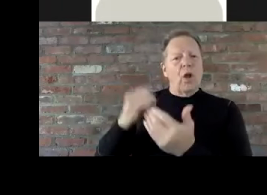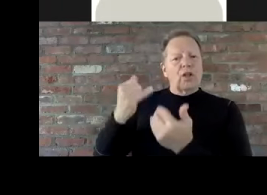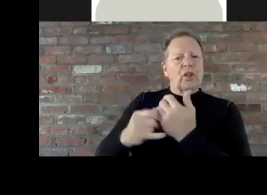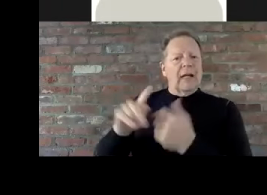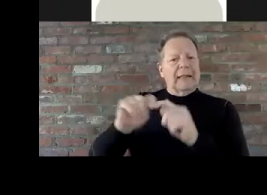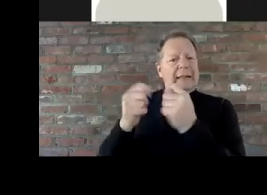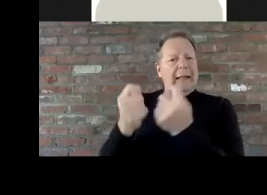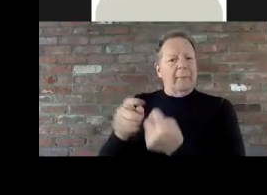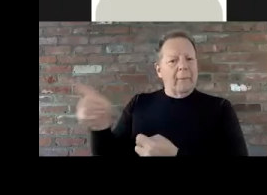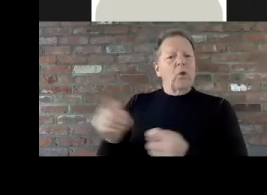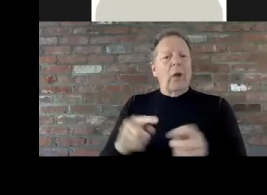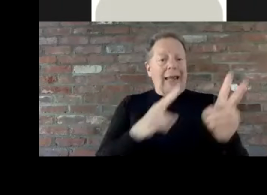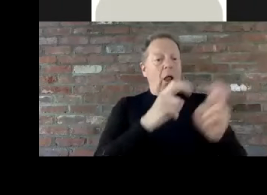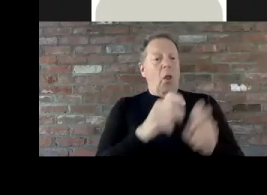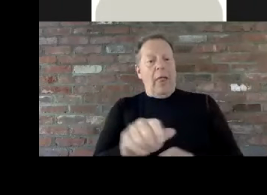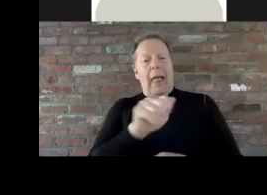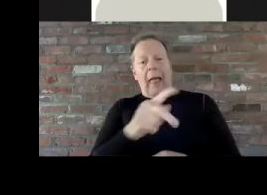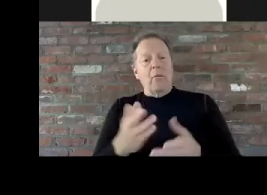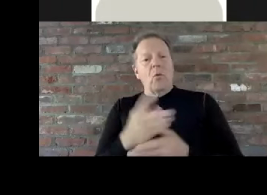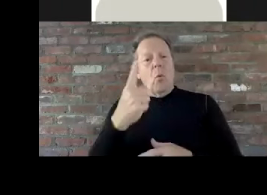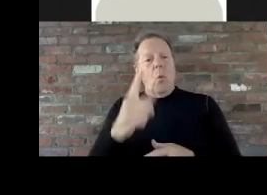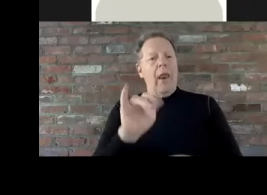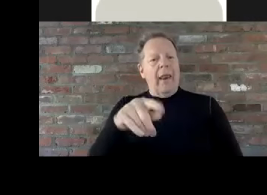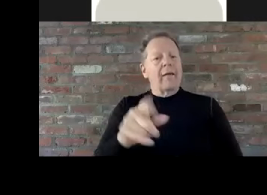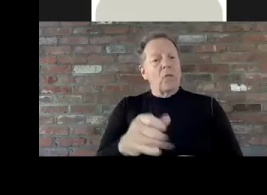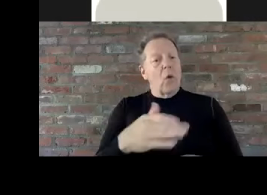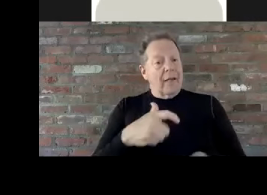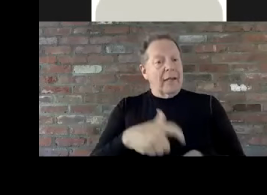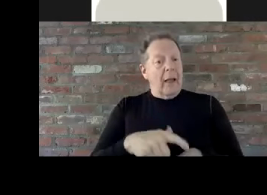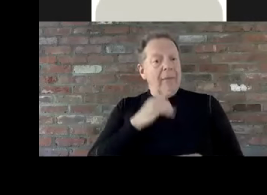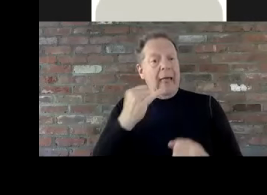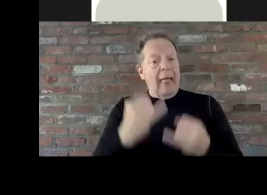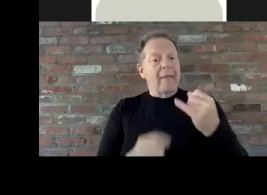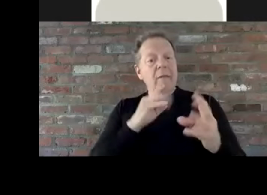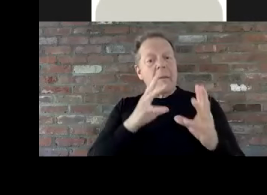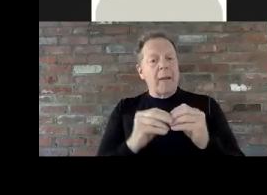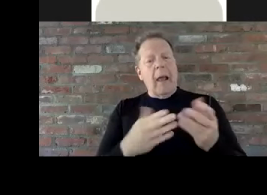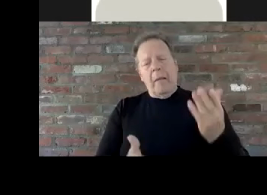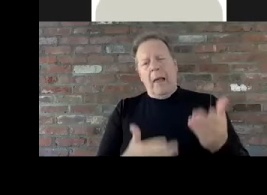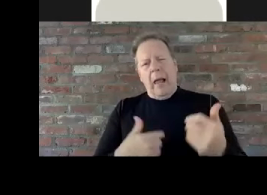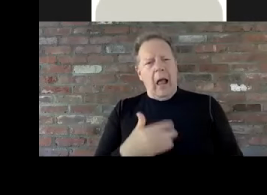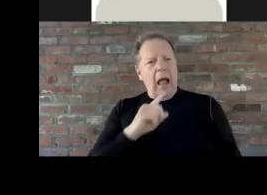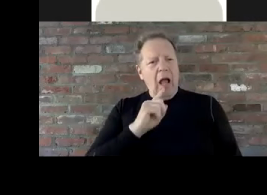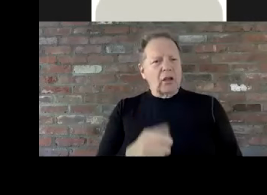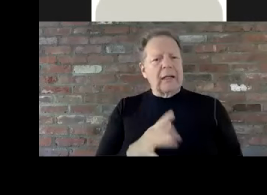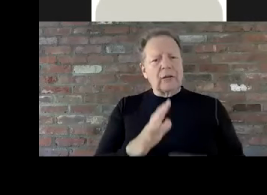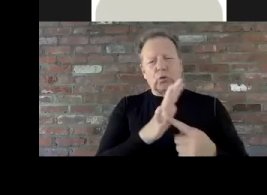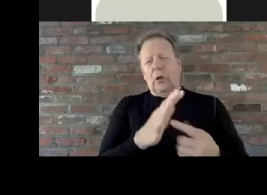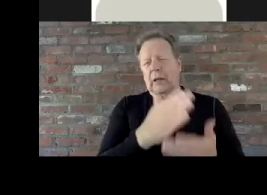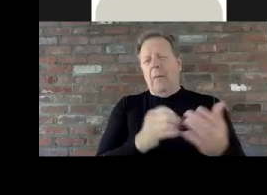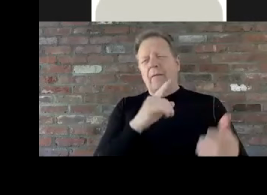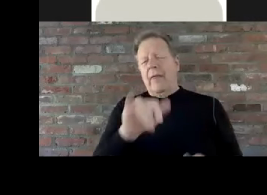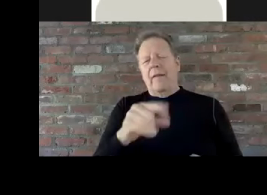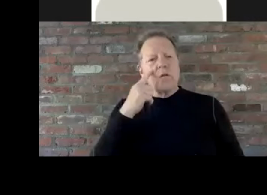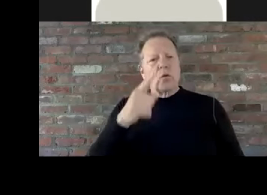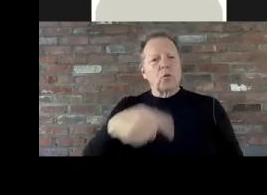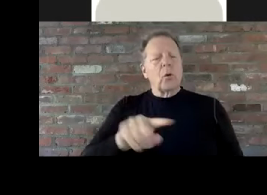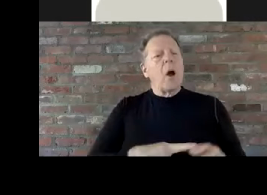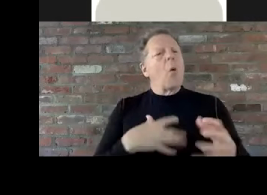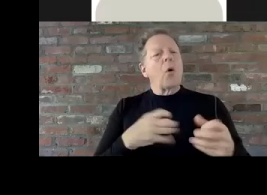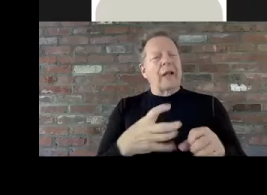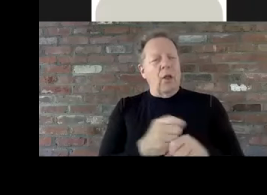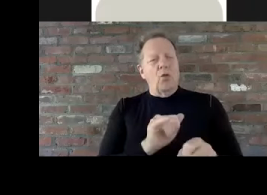You can download the app through one of these links. If we have time at the end of the meeting, I might actually demonstrate some of this for you, but I want to get us to